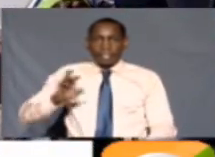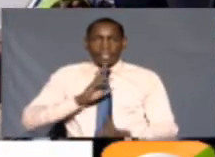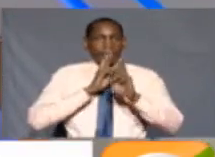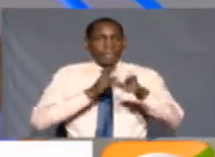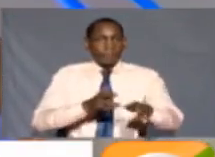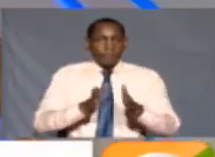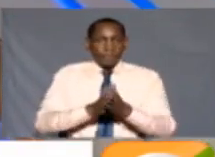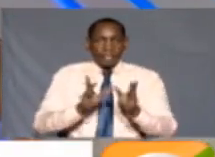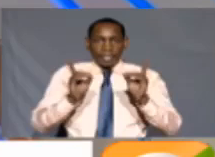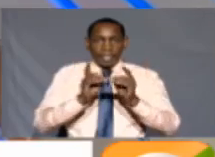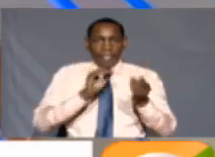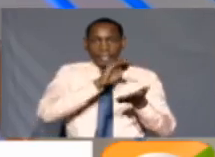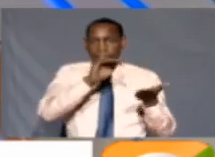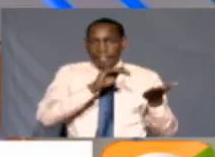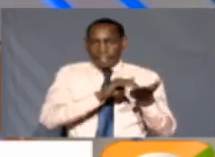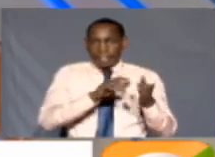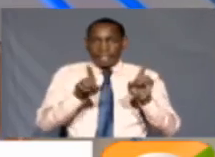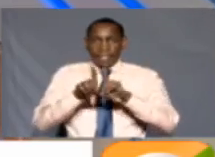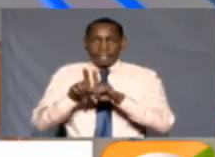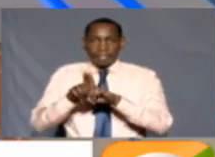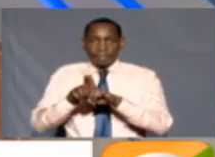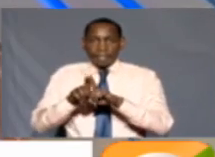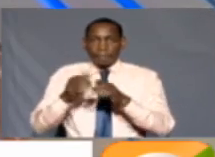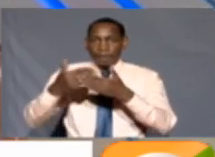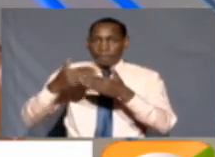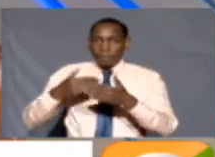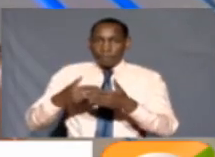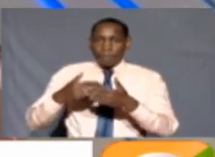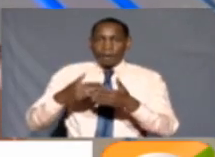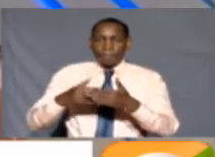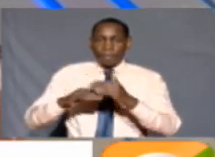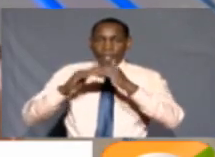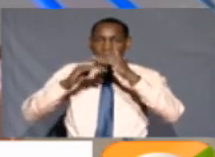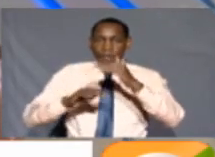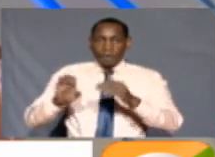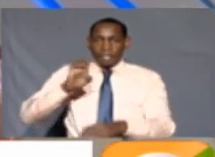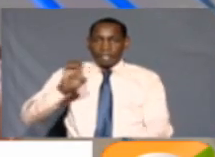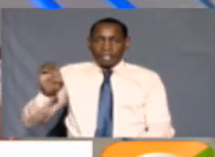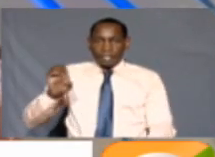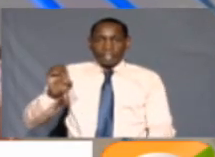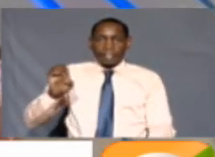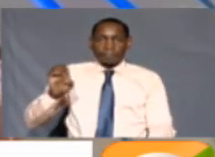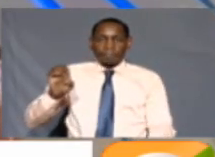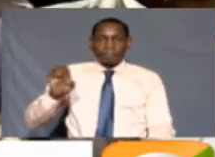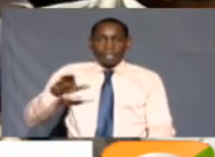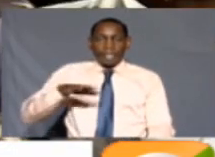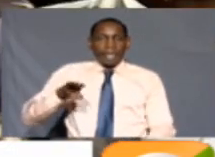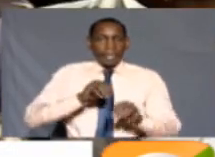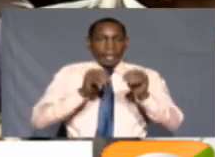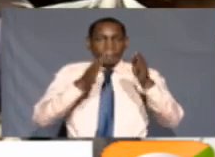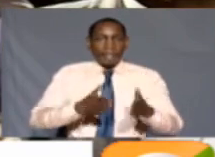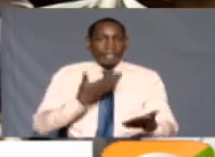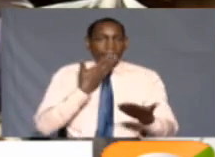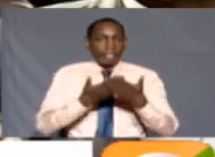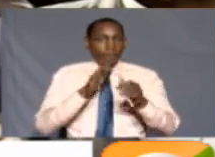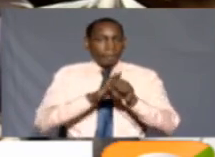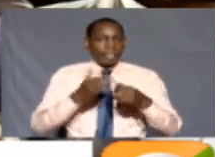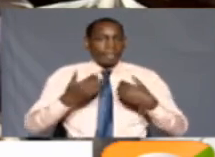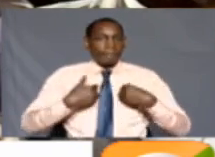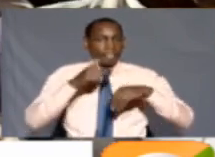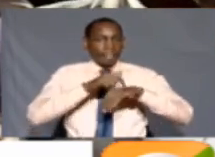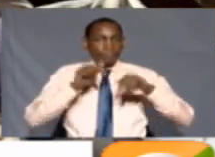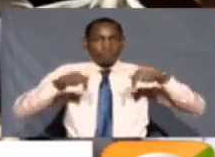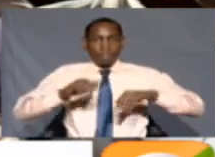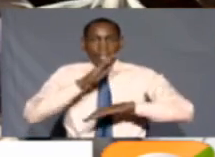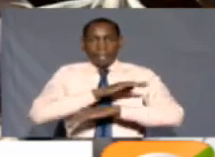Reports and Data Center. Also, the immediate former Lower Eastern EACC Regional Manager. Thank you so much for making time this